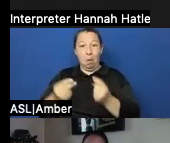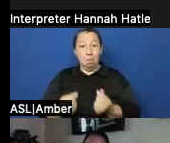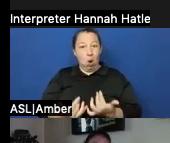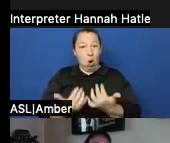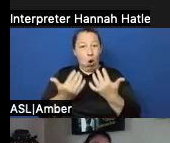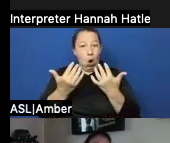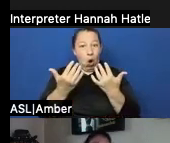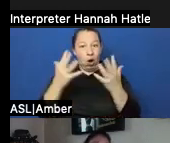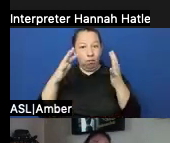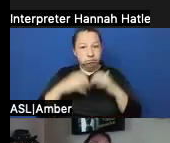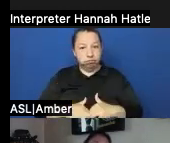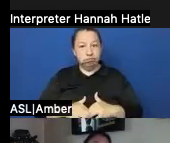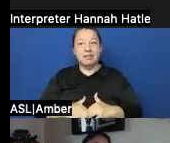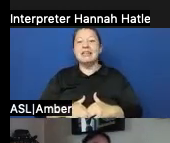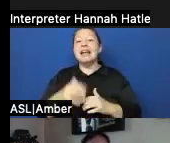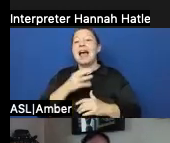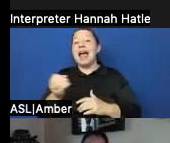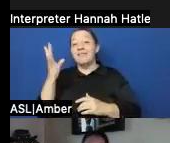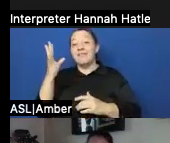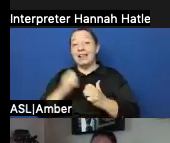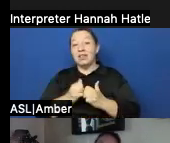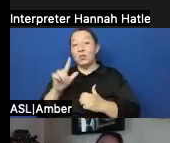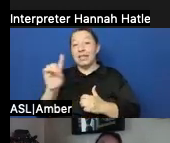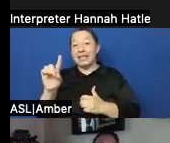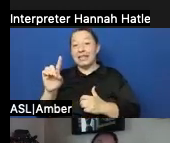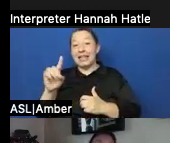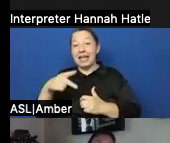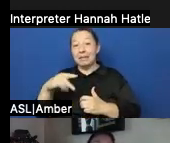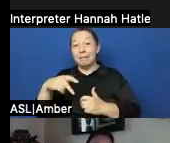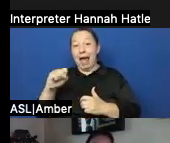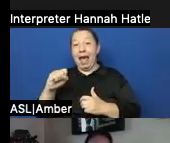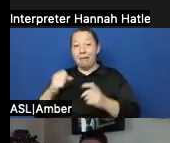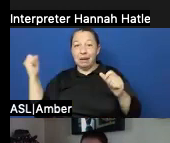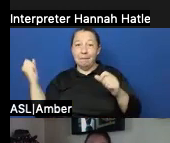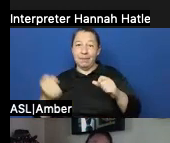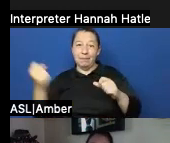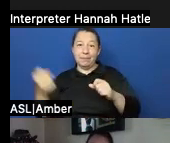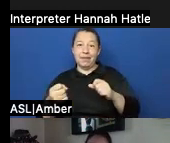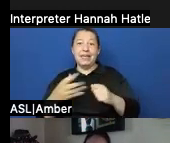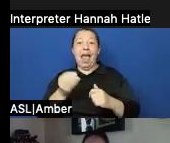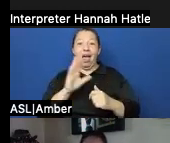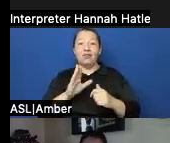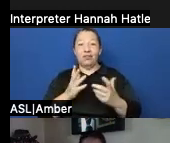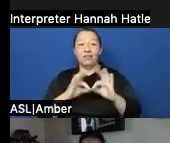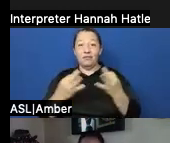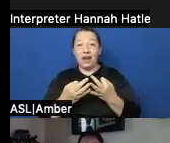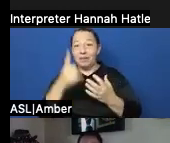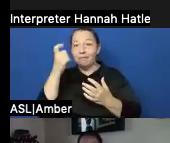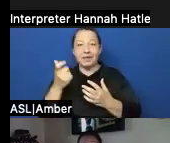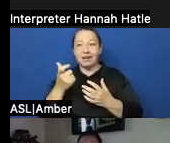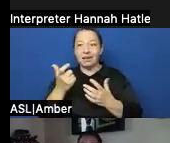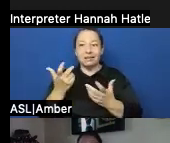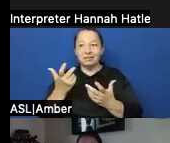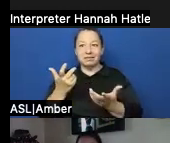violence with lead pipes just because she was leaving, and this was extended family that their house was burnt down. All the things happen. When